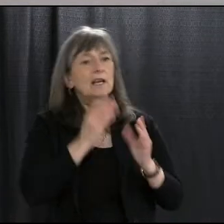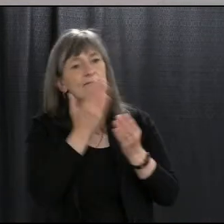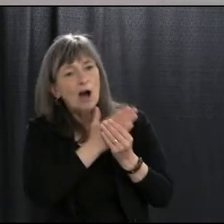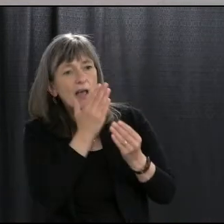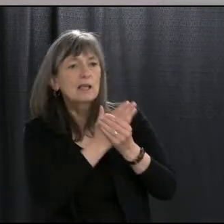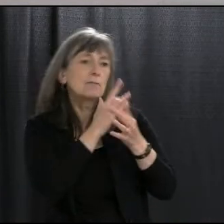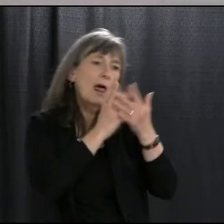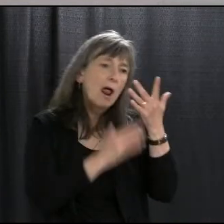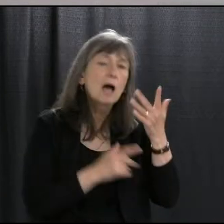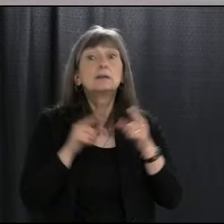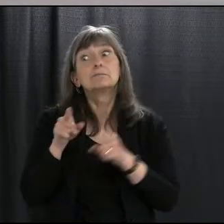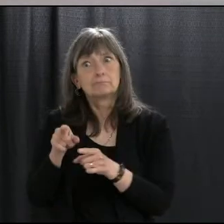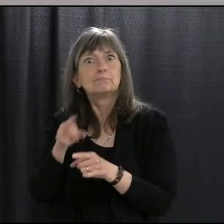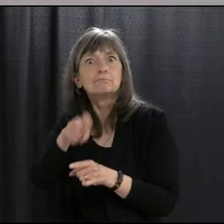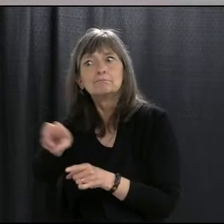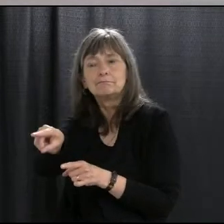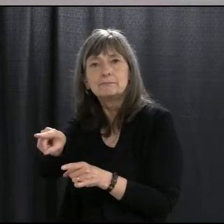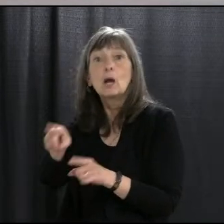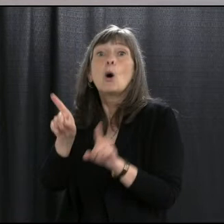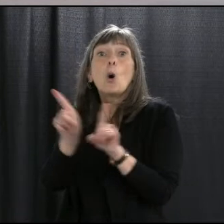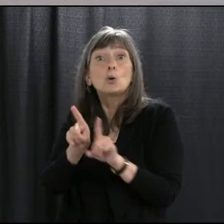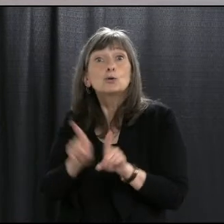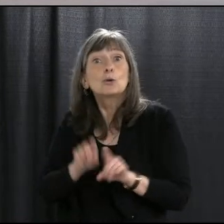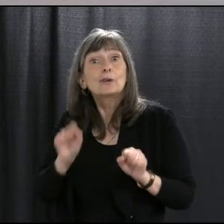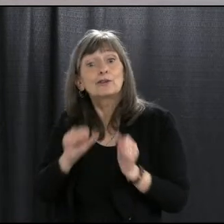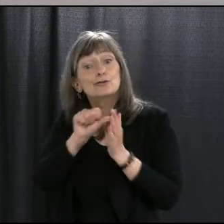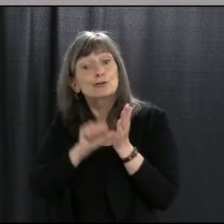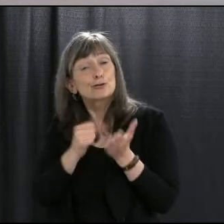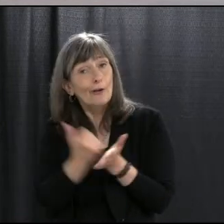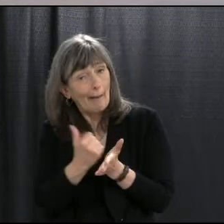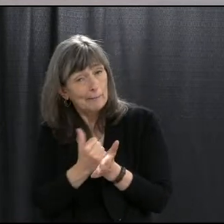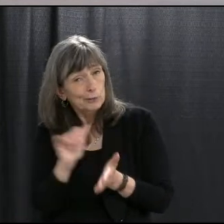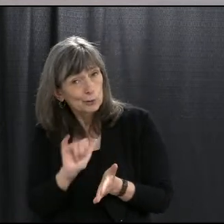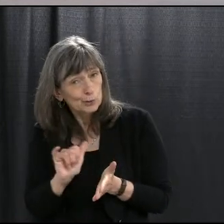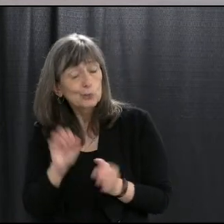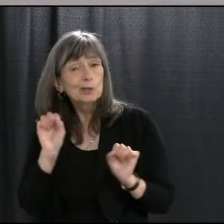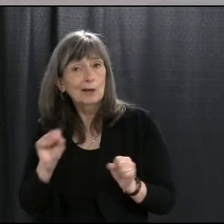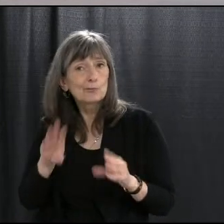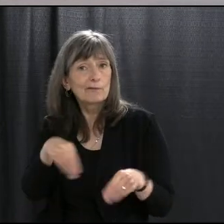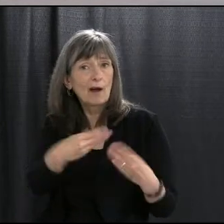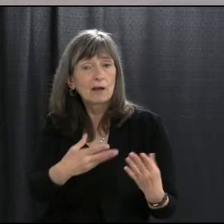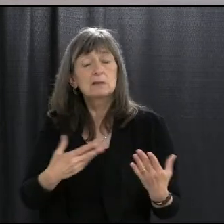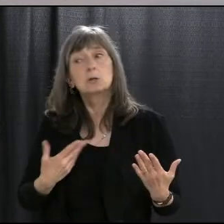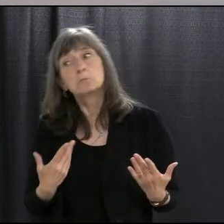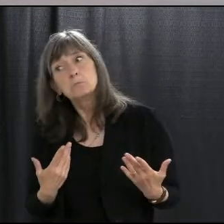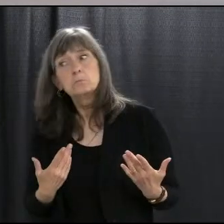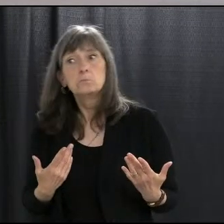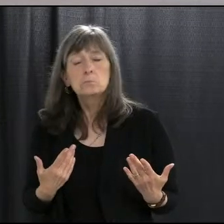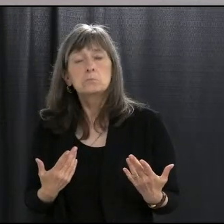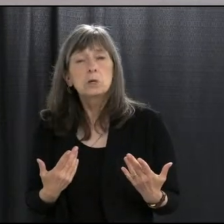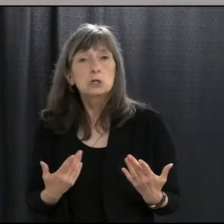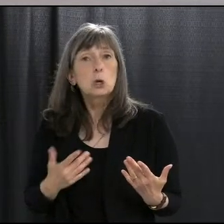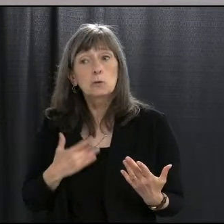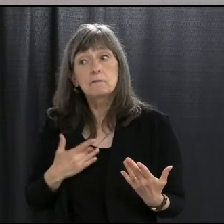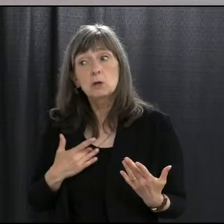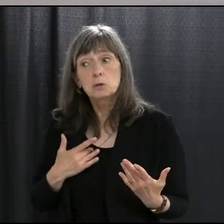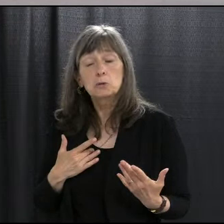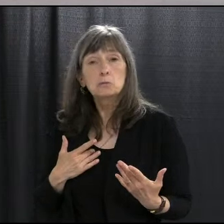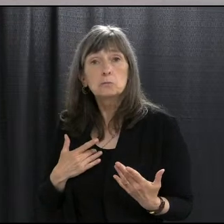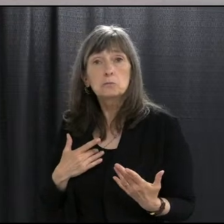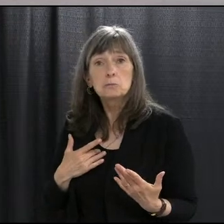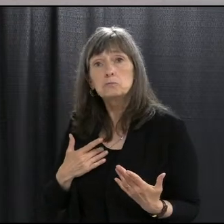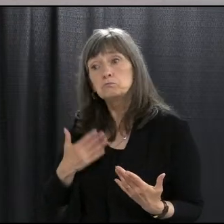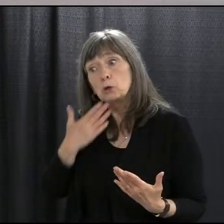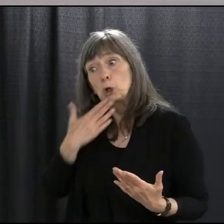of the administrative work. They can do surgical assists and so on. So we believe they will add value, but before